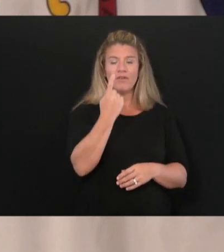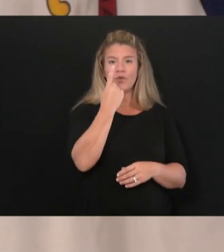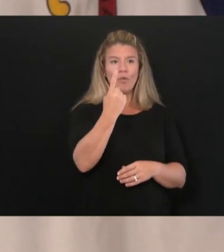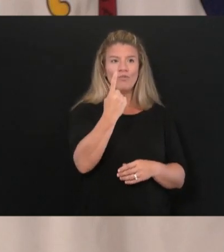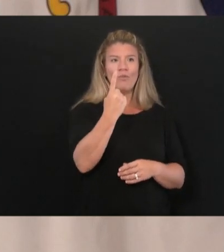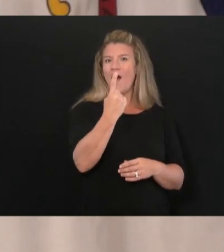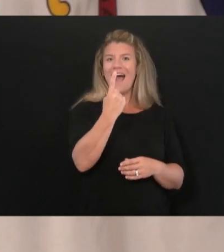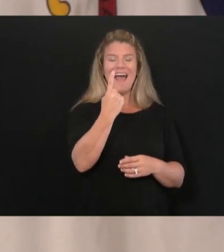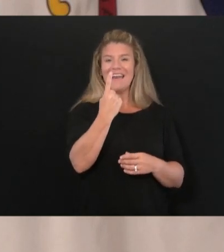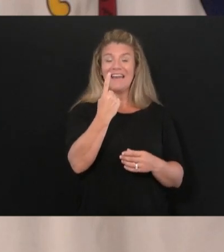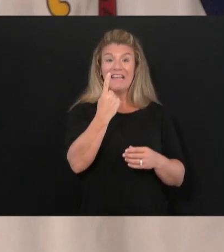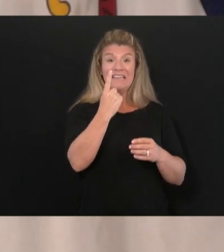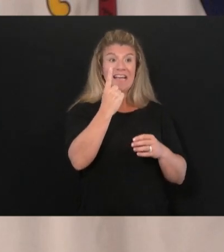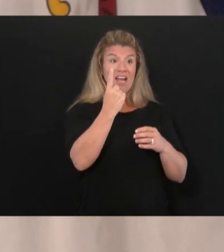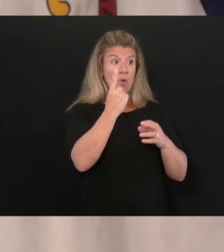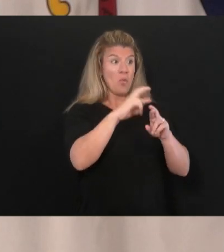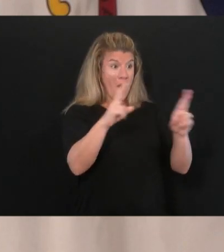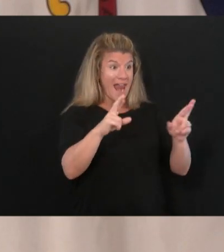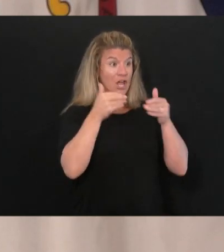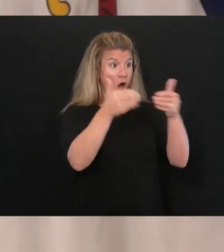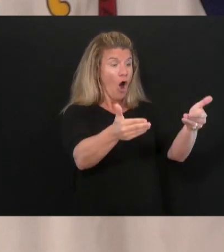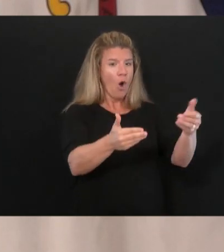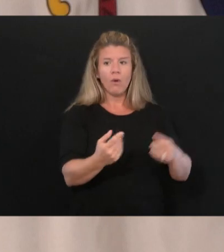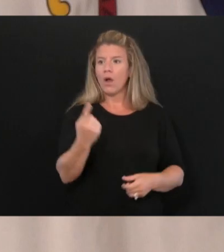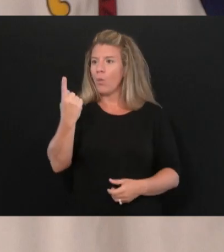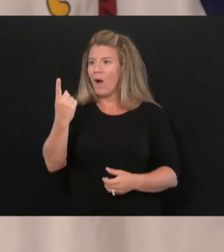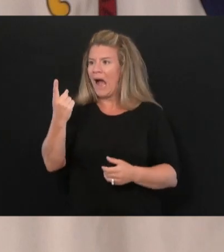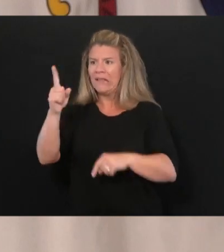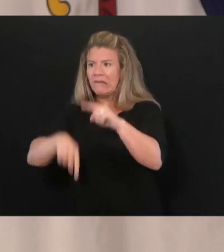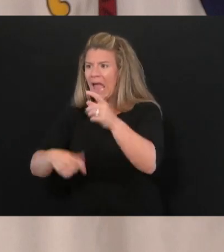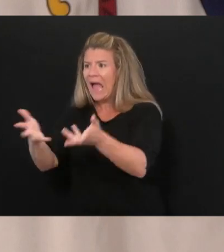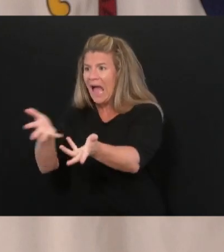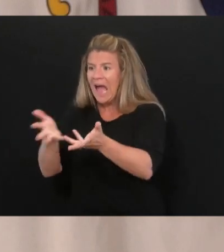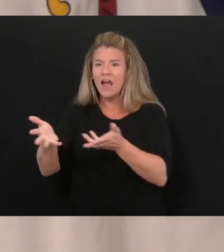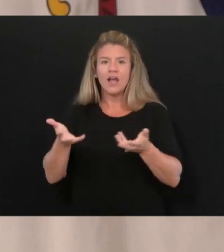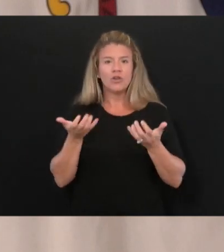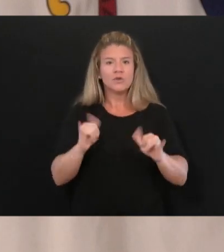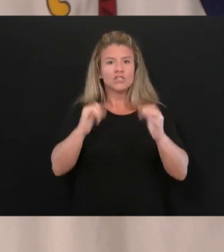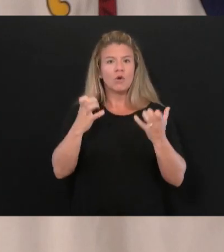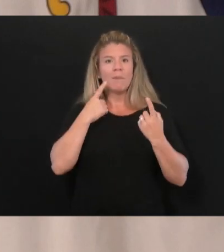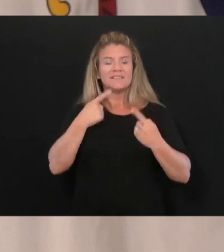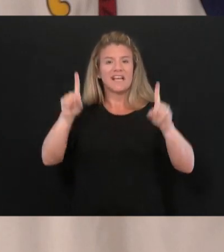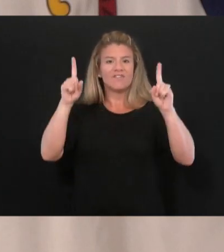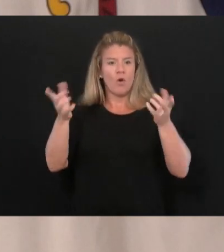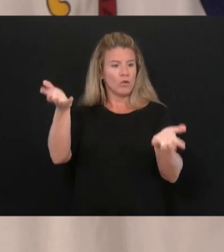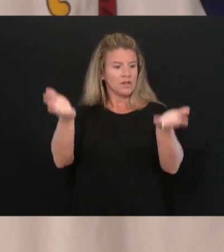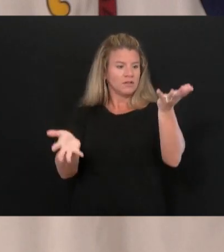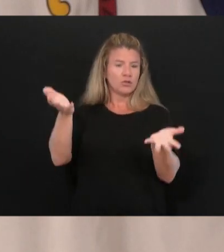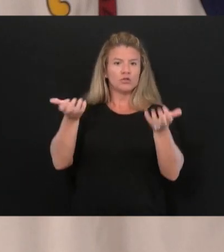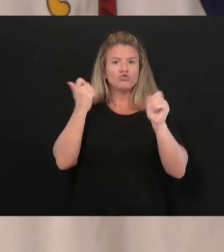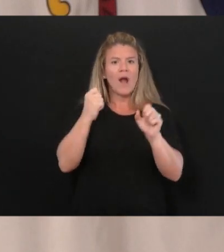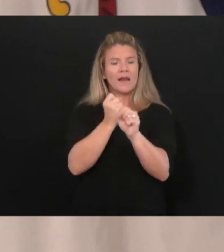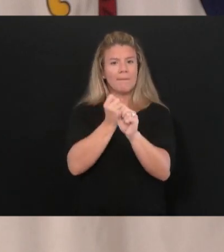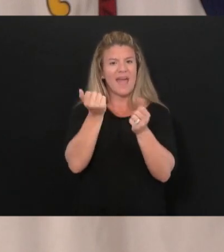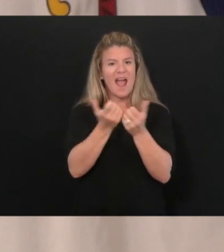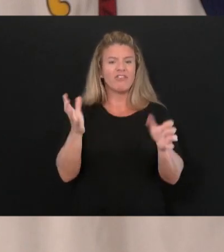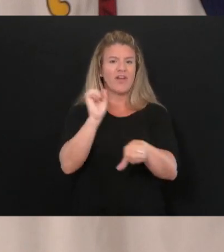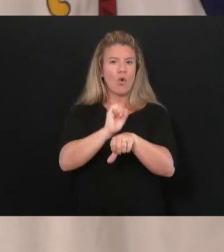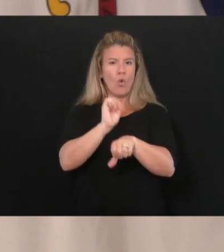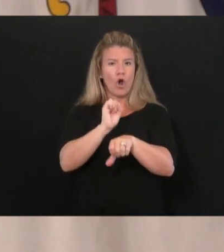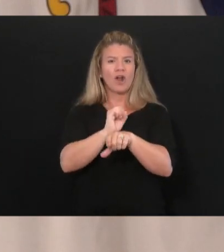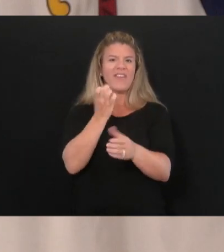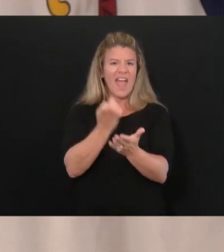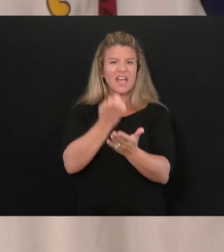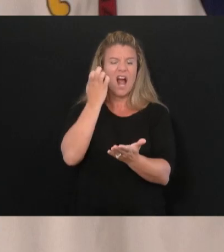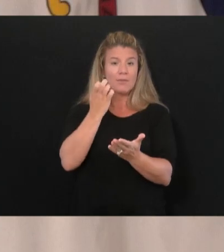back and everything, as far as being able to be successful and making the economics work. And so we got a lot of great people that